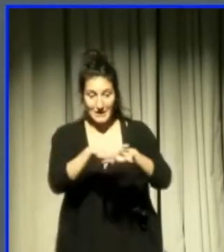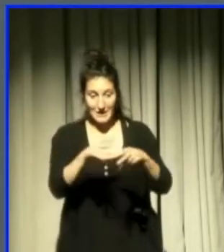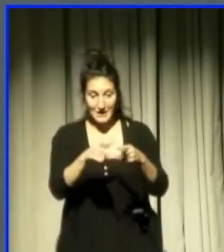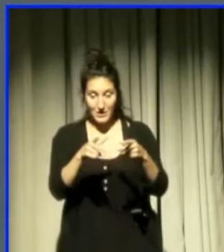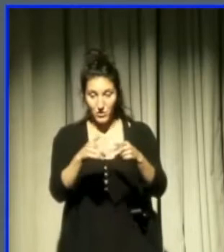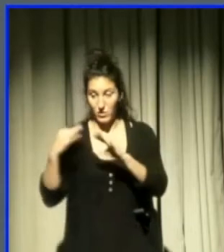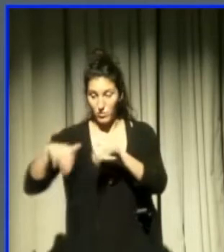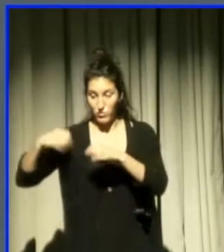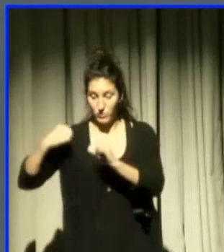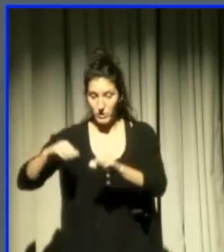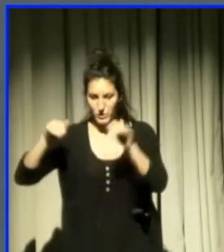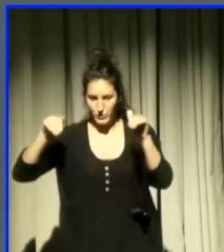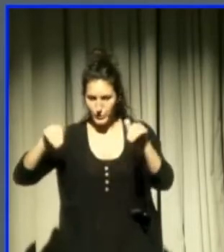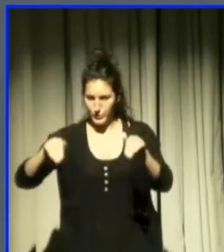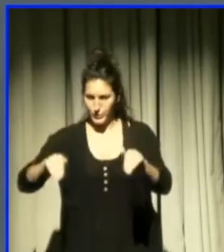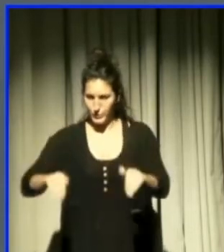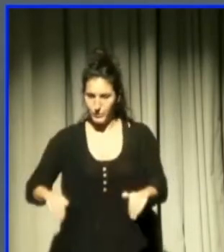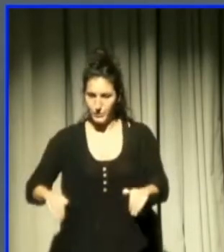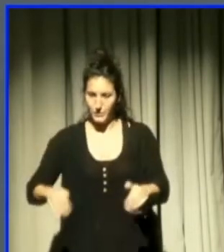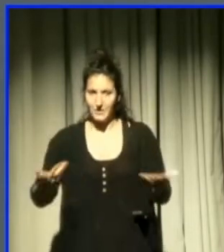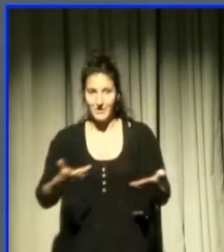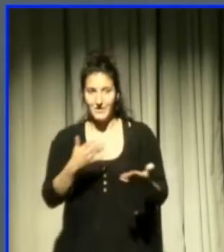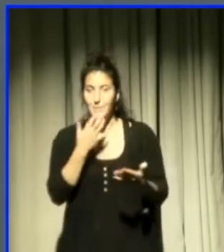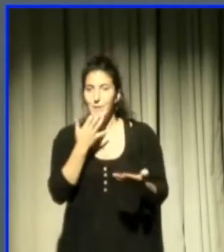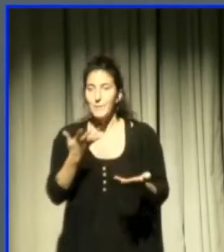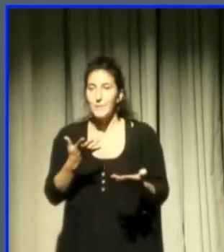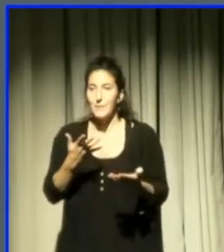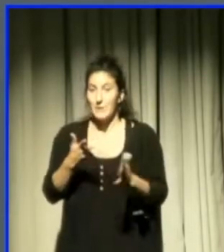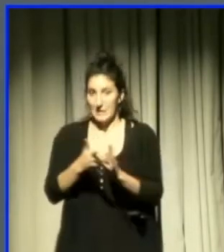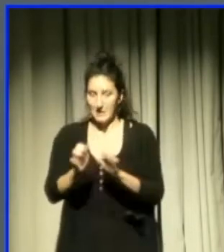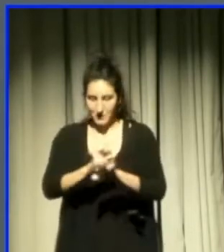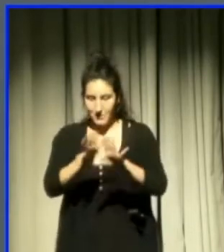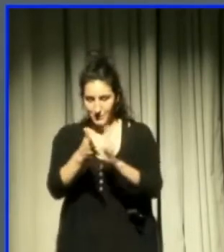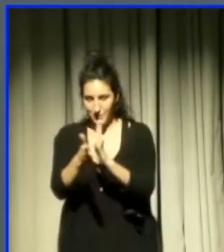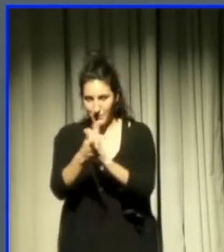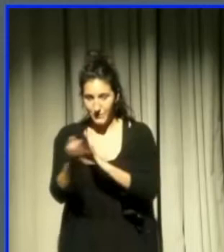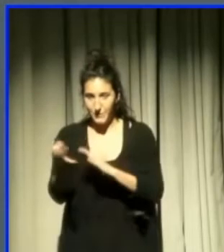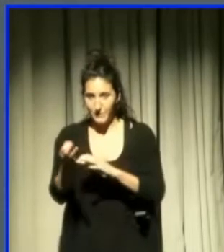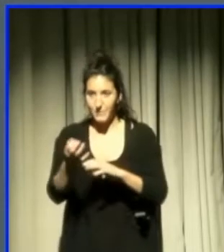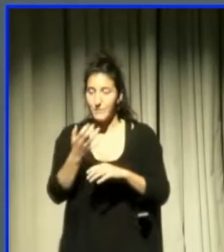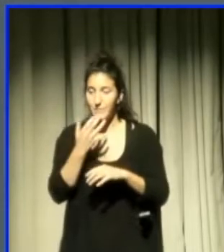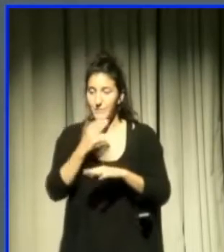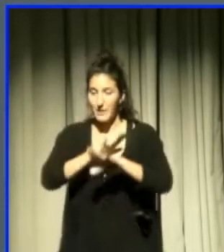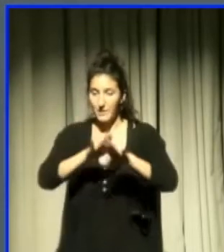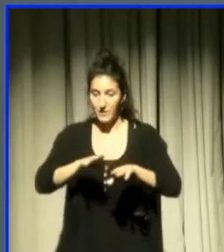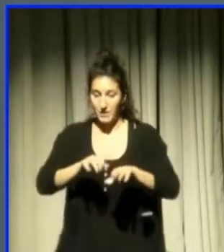very explainable in the sense that when you get mainstream adoption of this kind of technologies, then you get